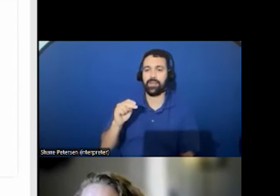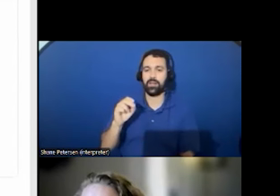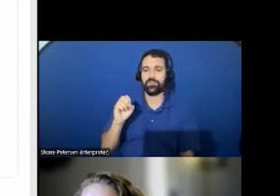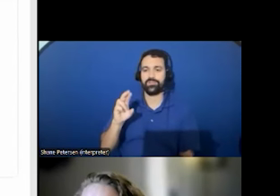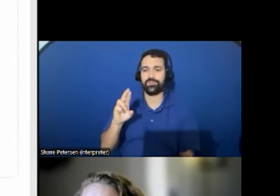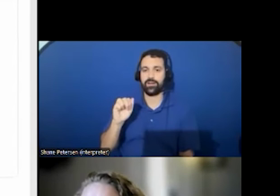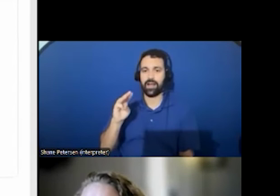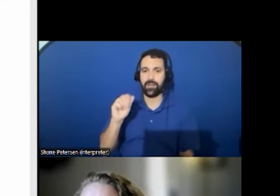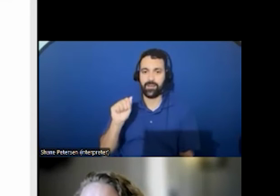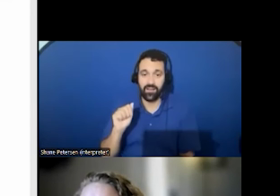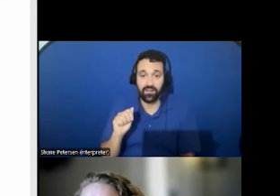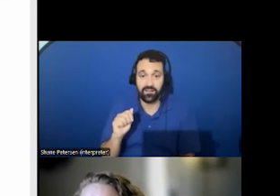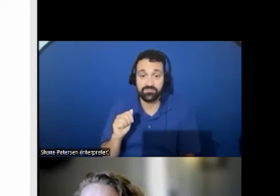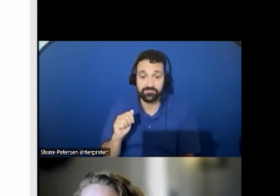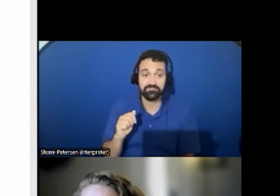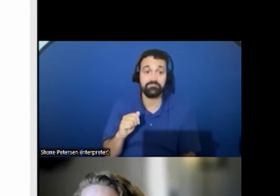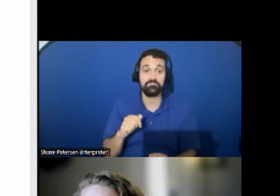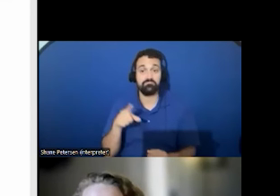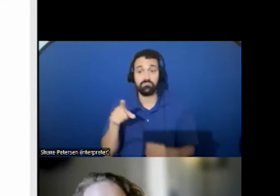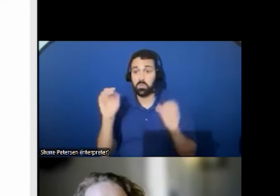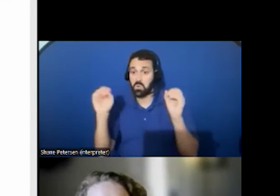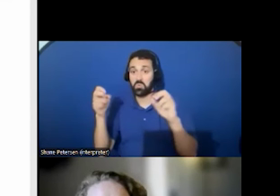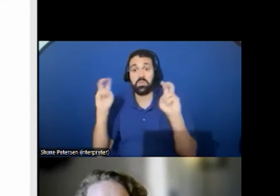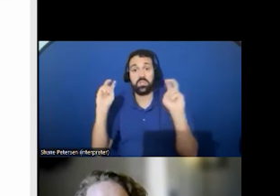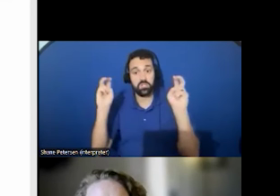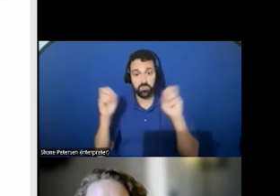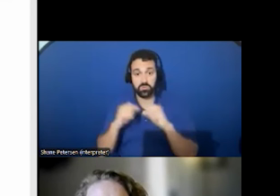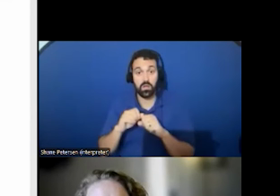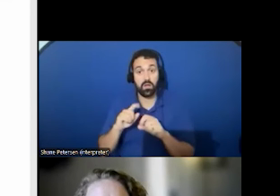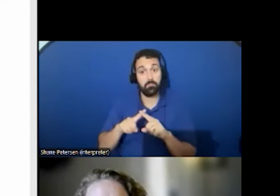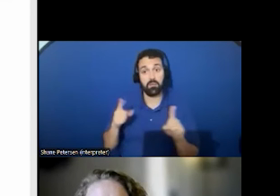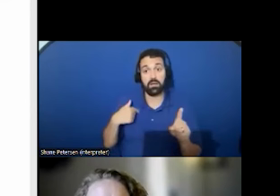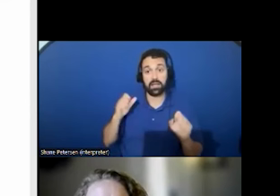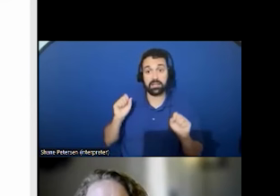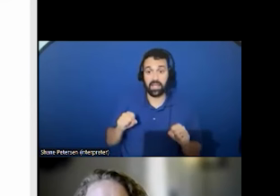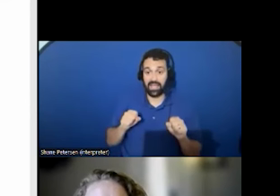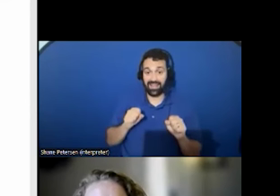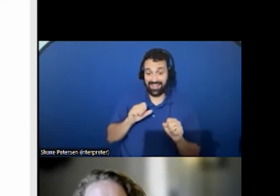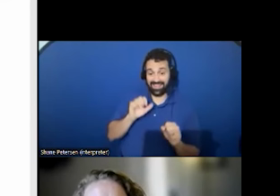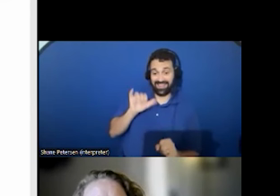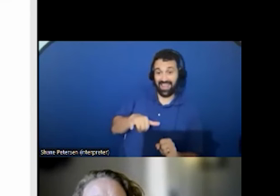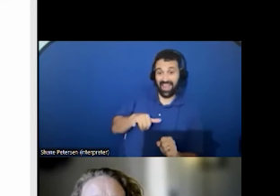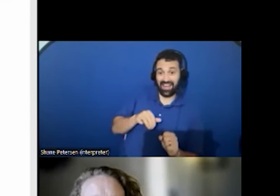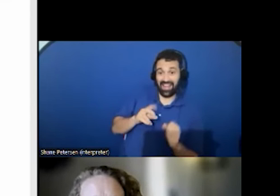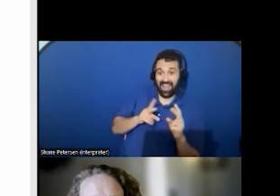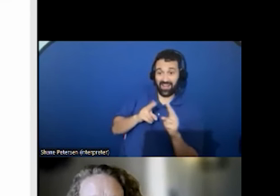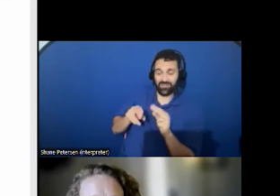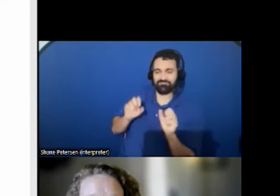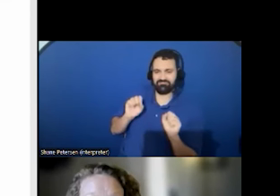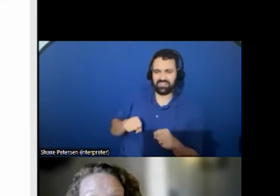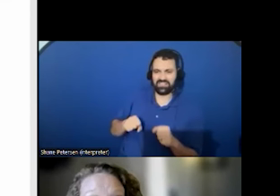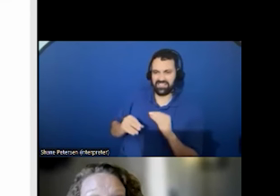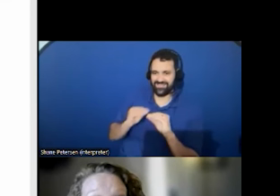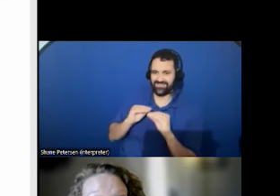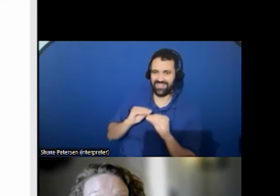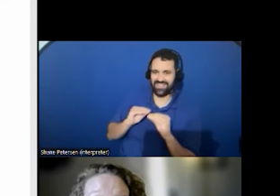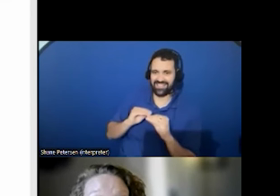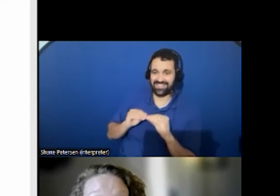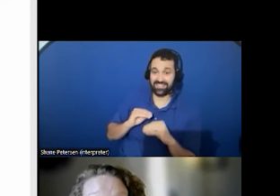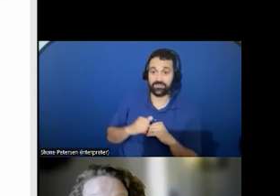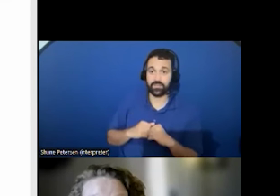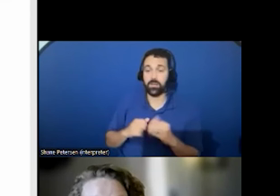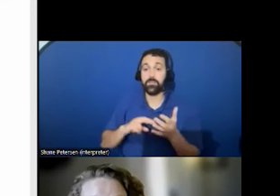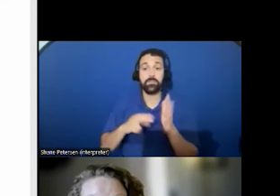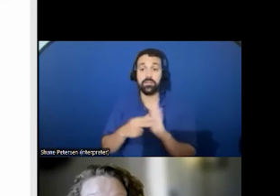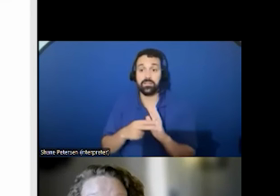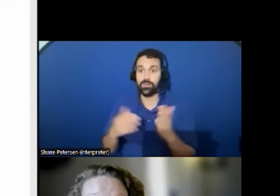issues I need to fix, but I can remediate it right within the rich content editor. So that means that when you're creating